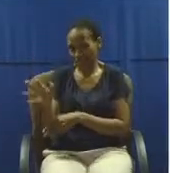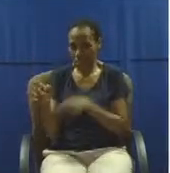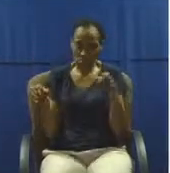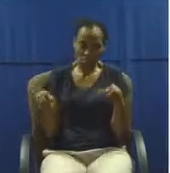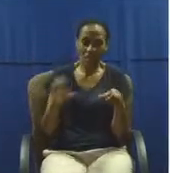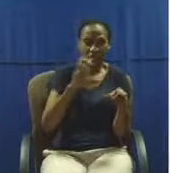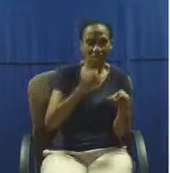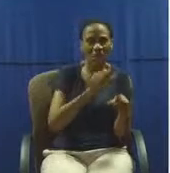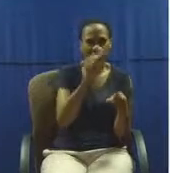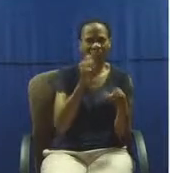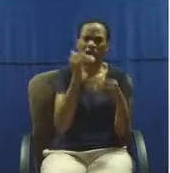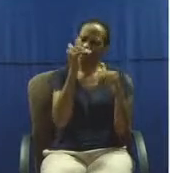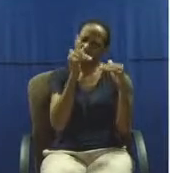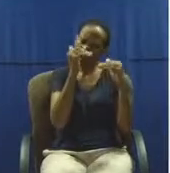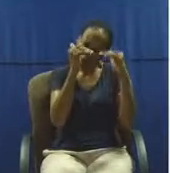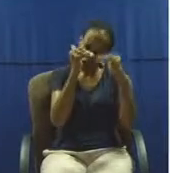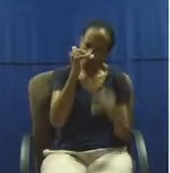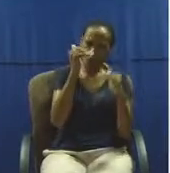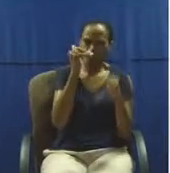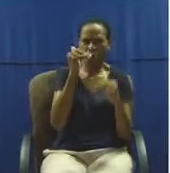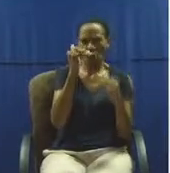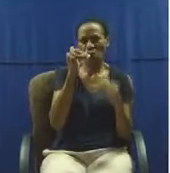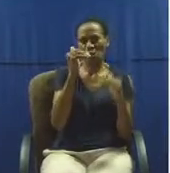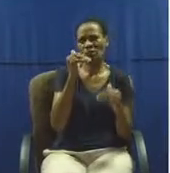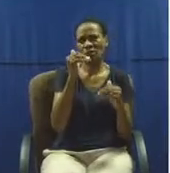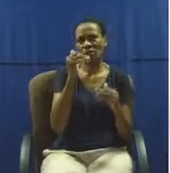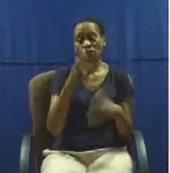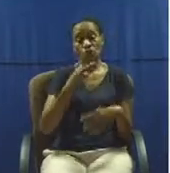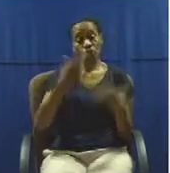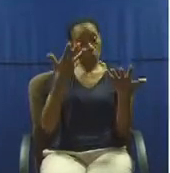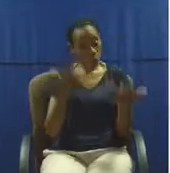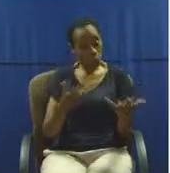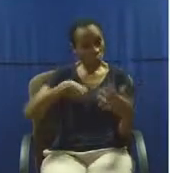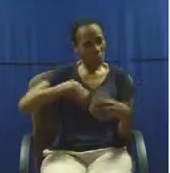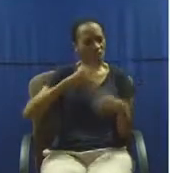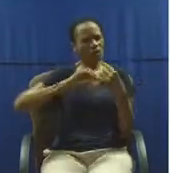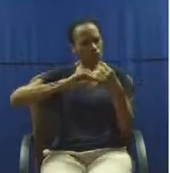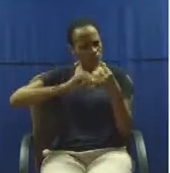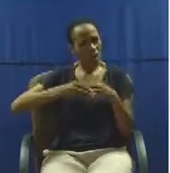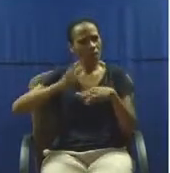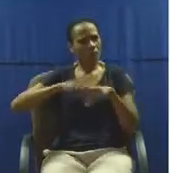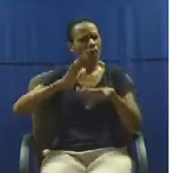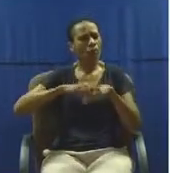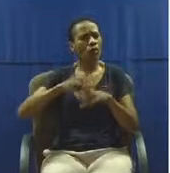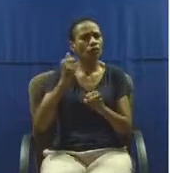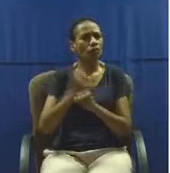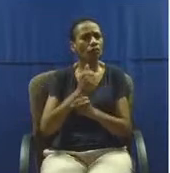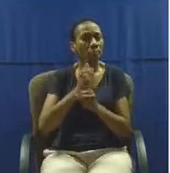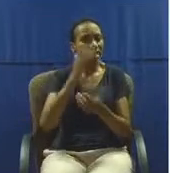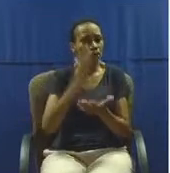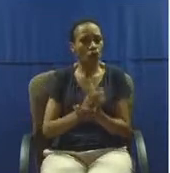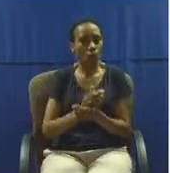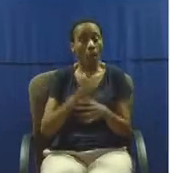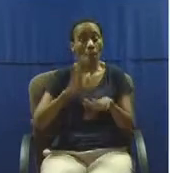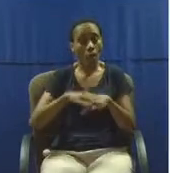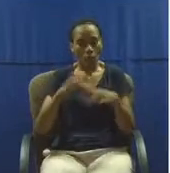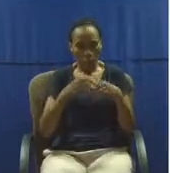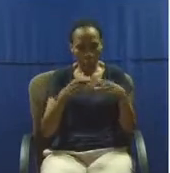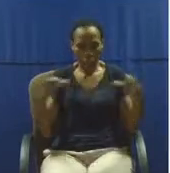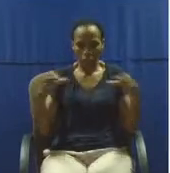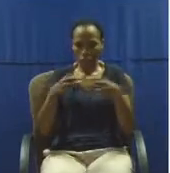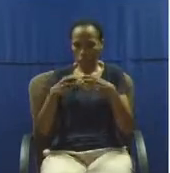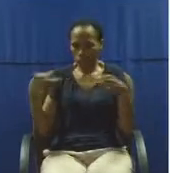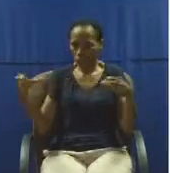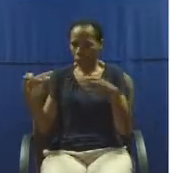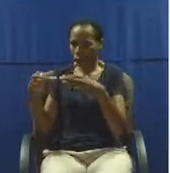why we are seeking to create an environment in which this engine of growth can